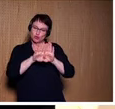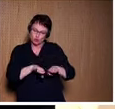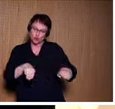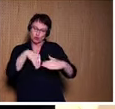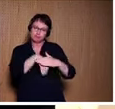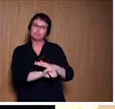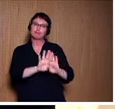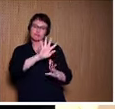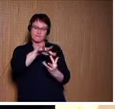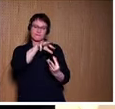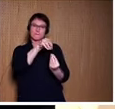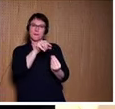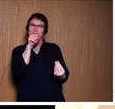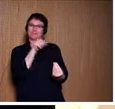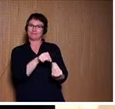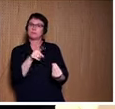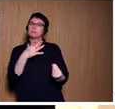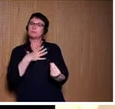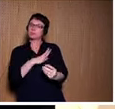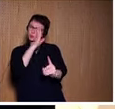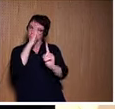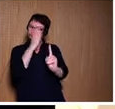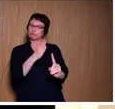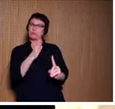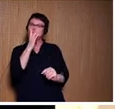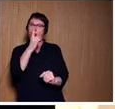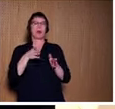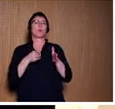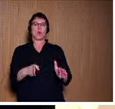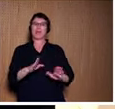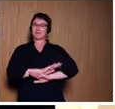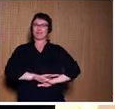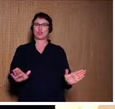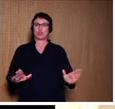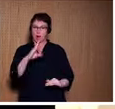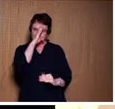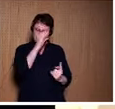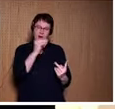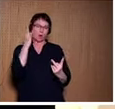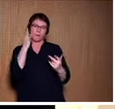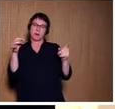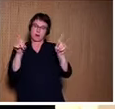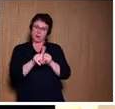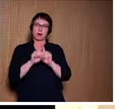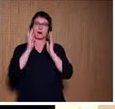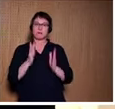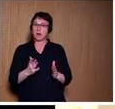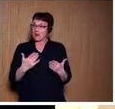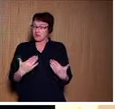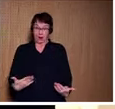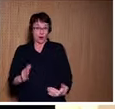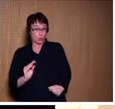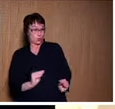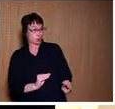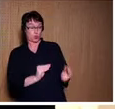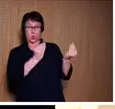rigid gender binary and hierarchy, and the idea that young people should have no agency